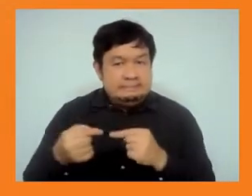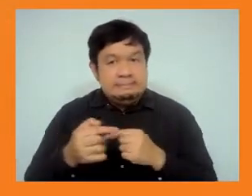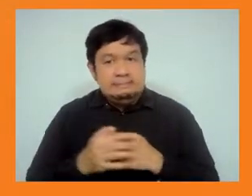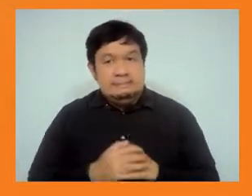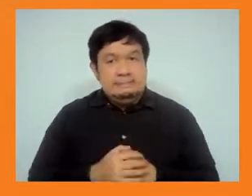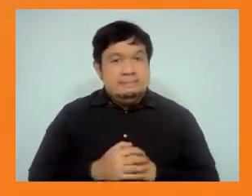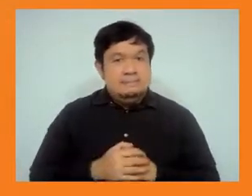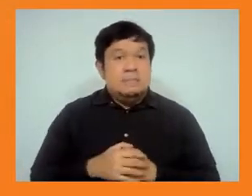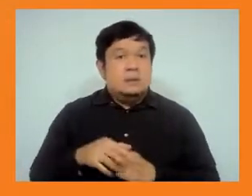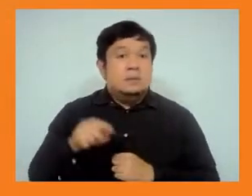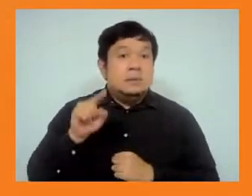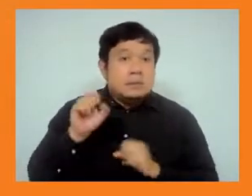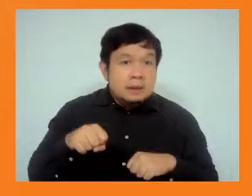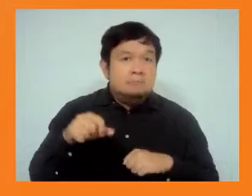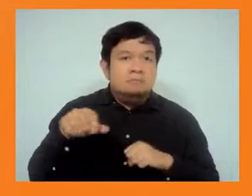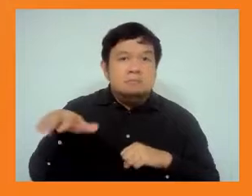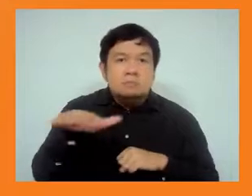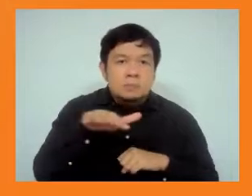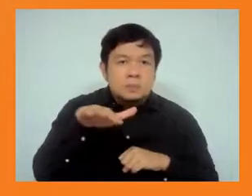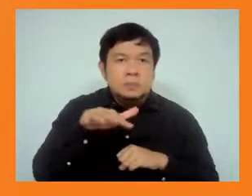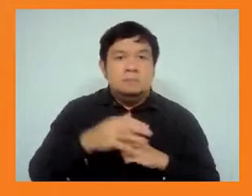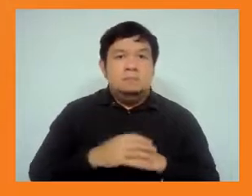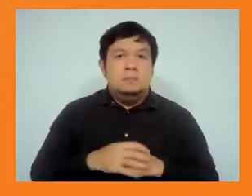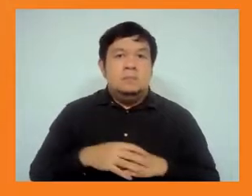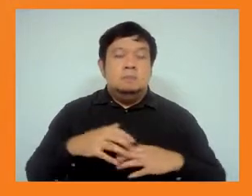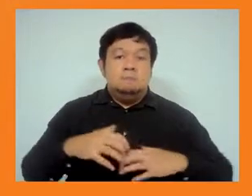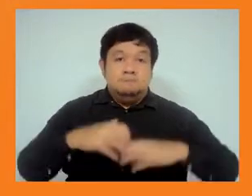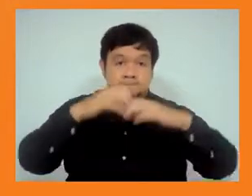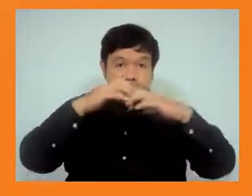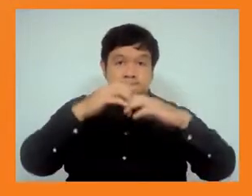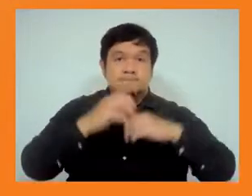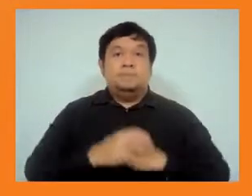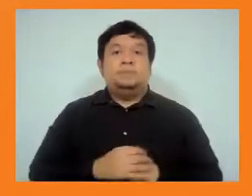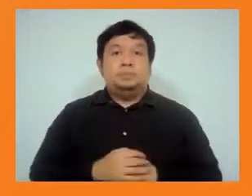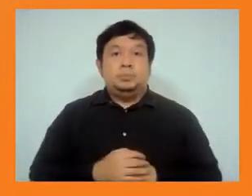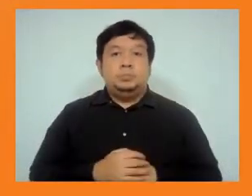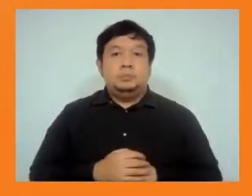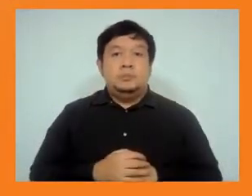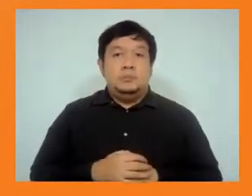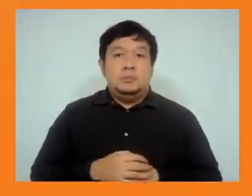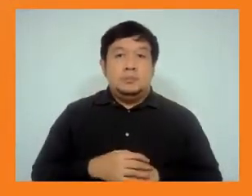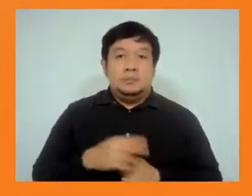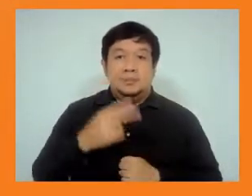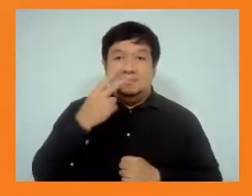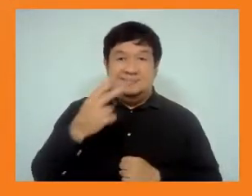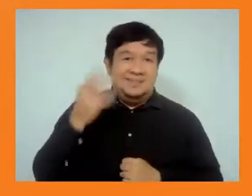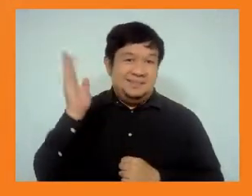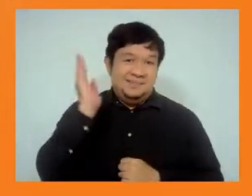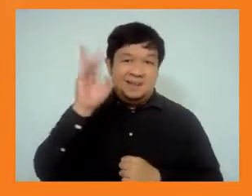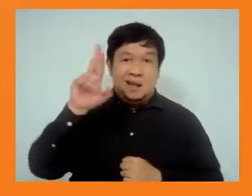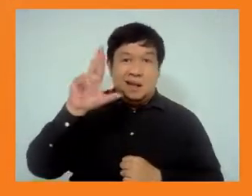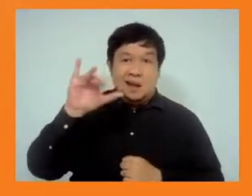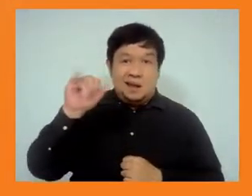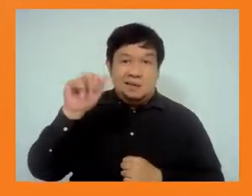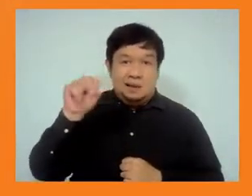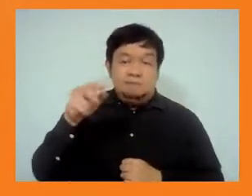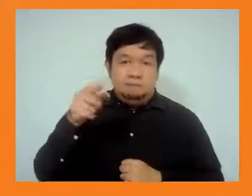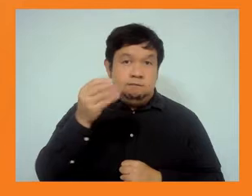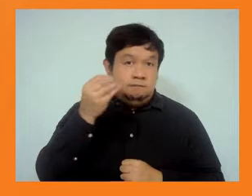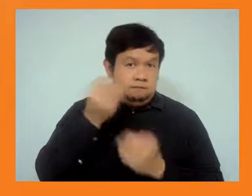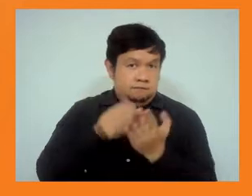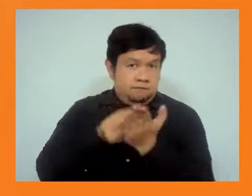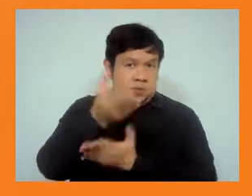through, obviously some really important points that have been raised. Many of them speak to the challenges and issues